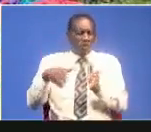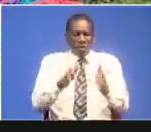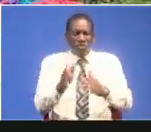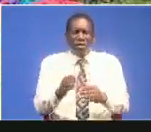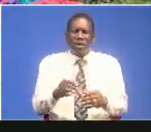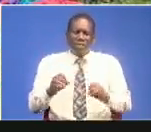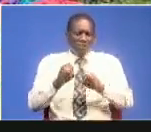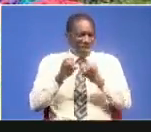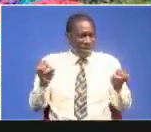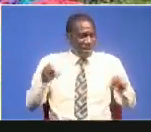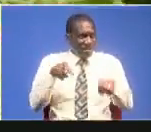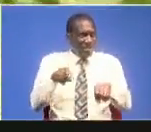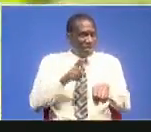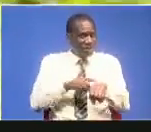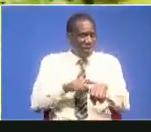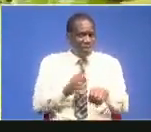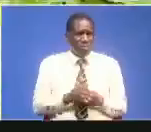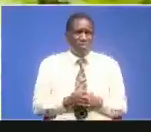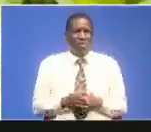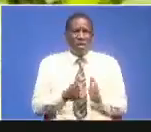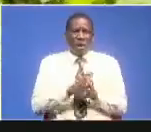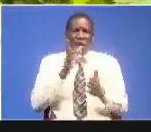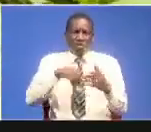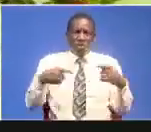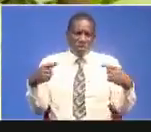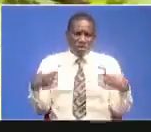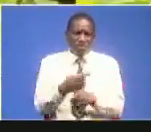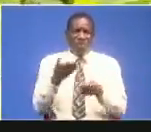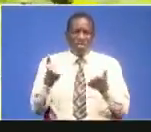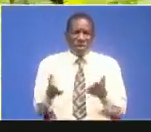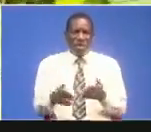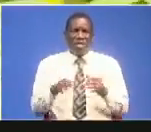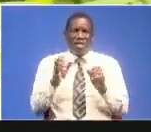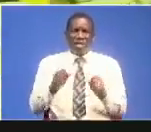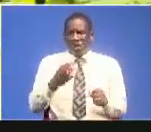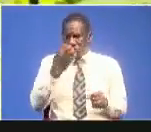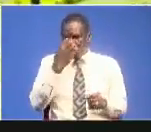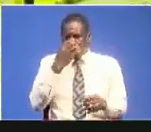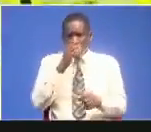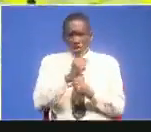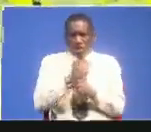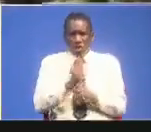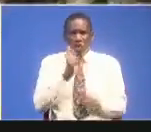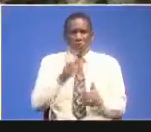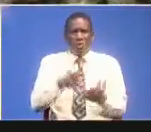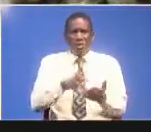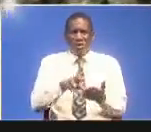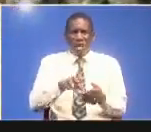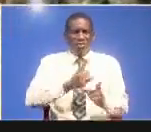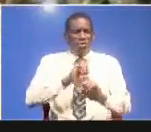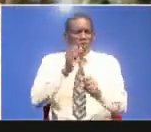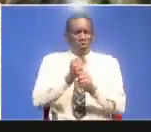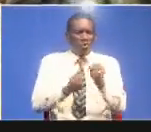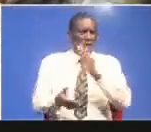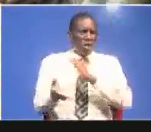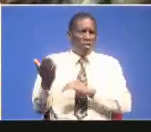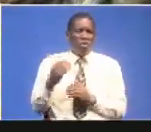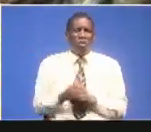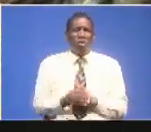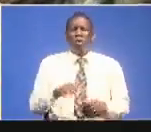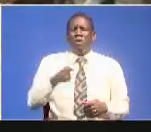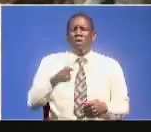River be cleaned up this time round? And what different thing will he do that has not been done in